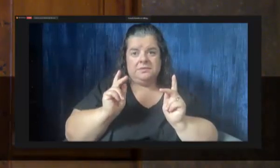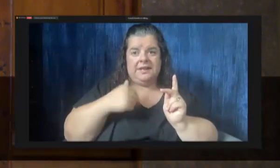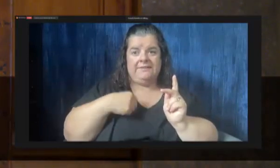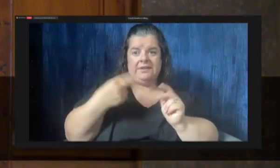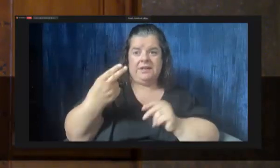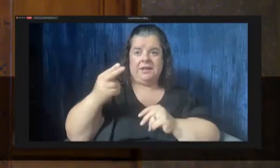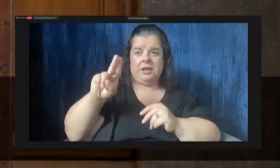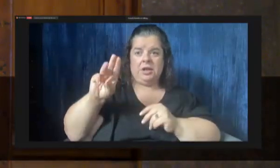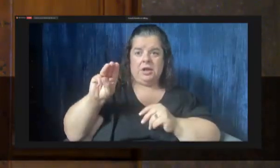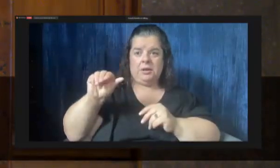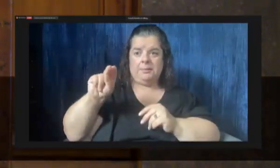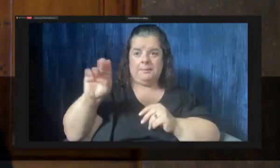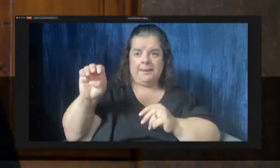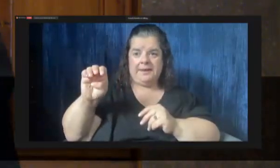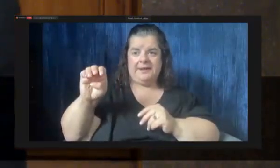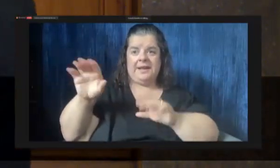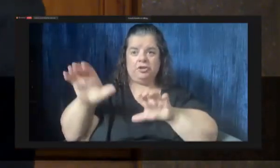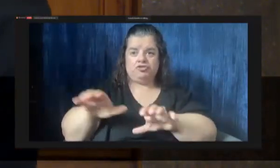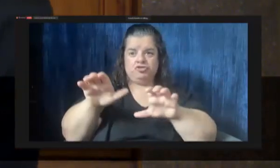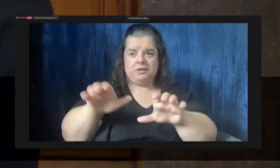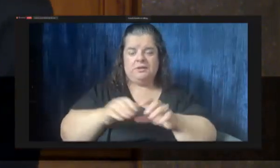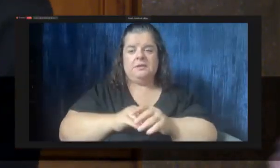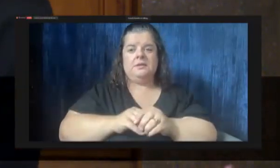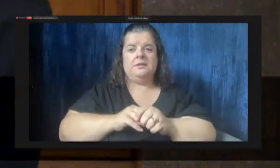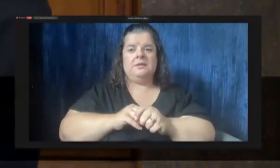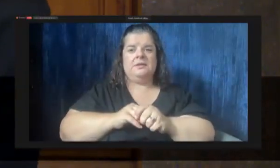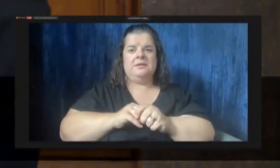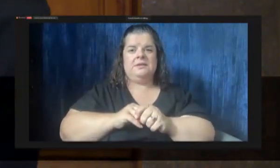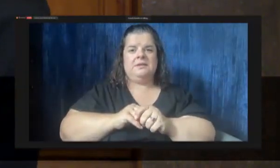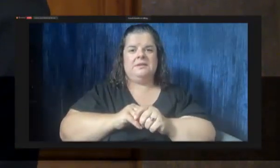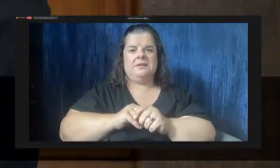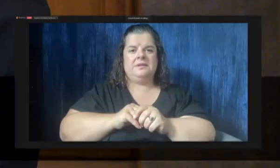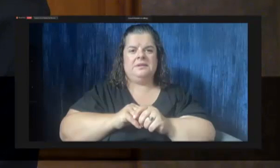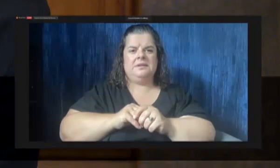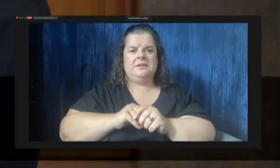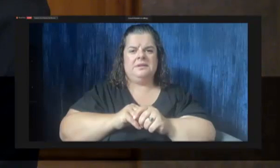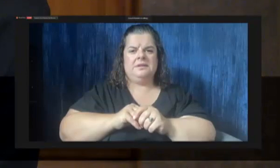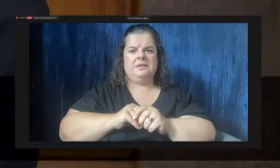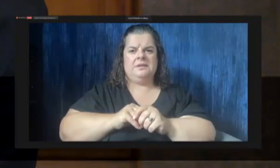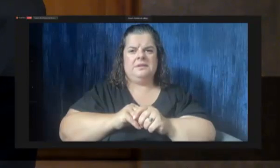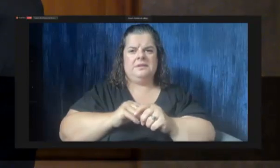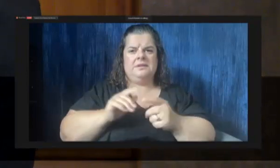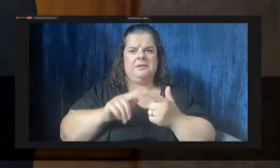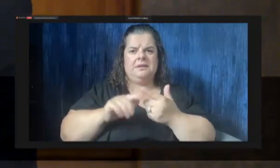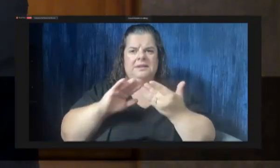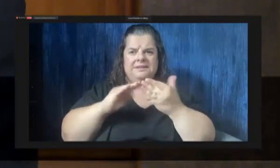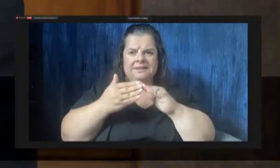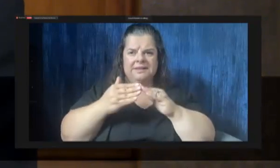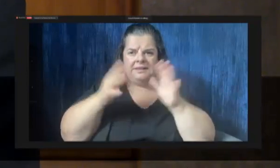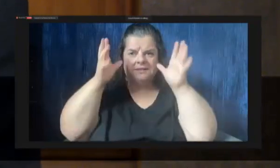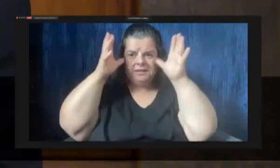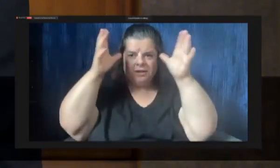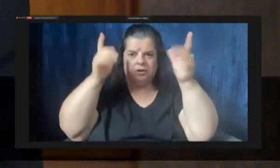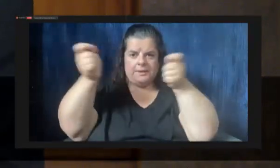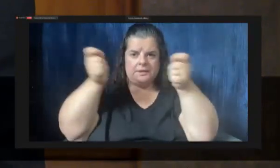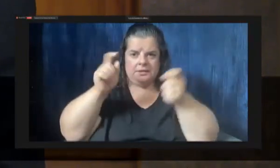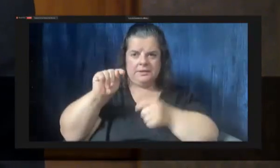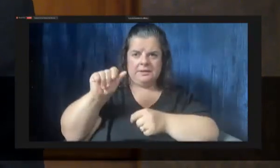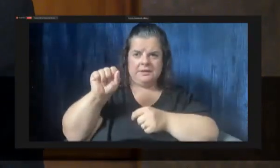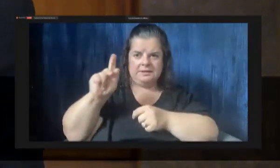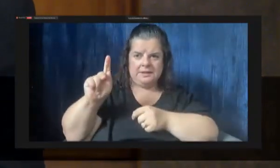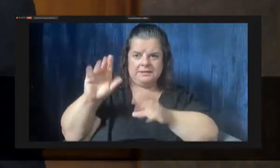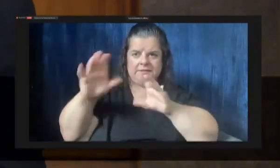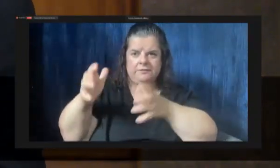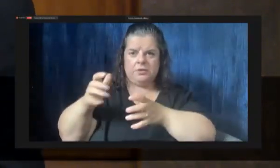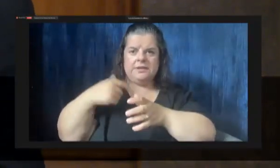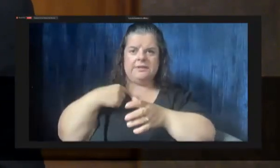Society? Humane Action, okay. So Humane Action, we have the Citywide Deer Management Task Force, we have our park